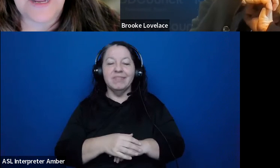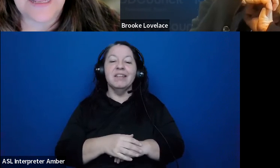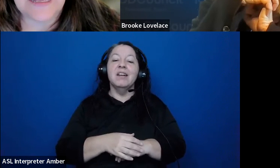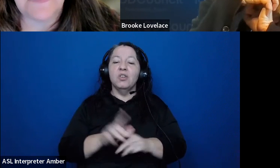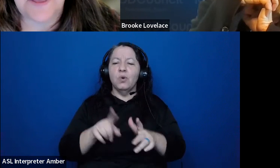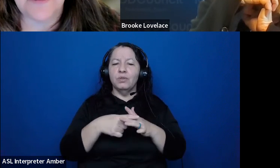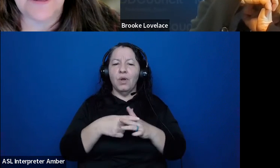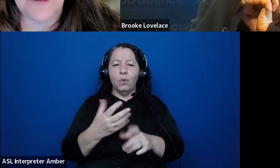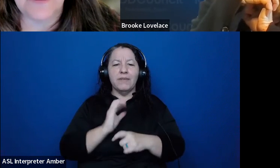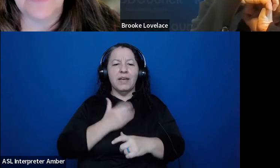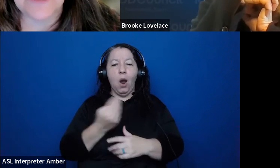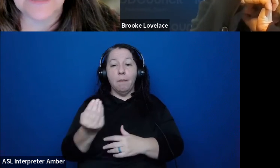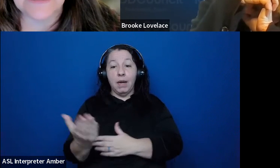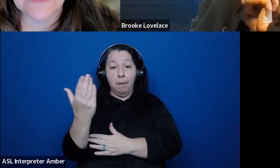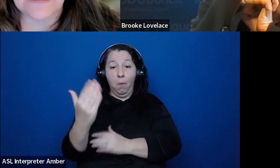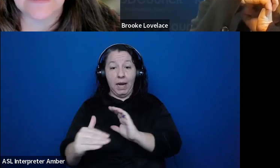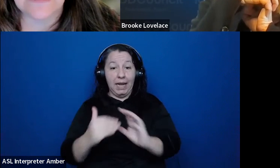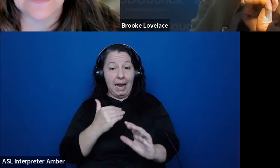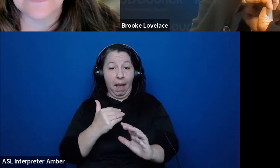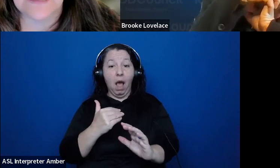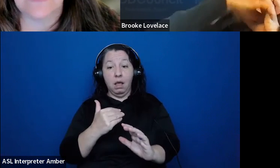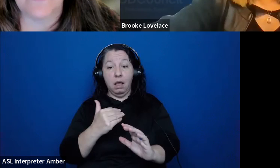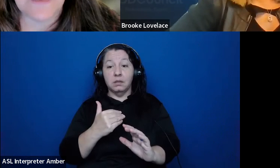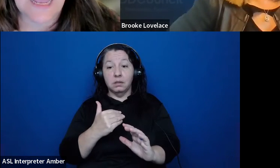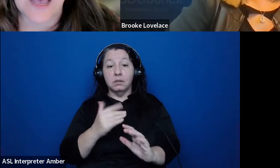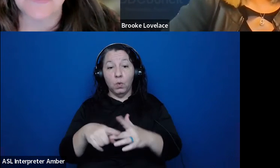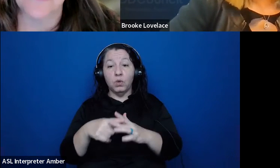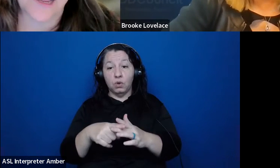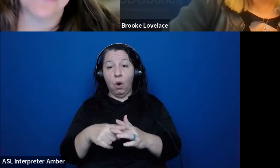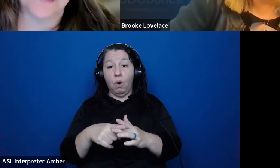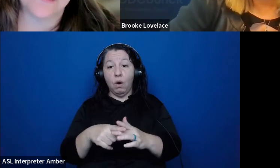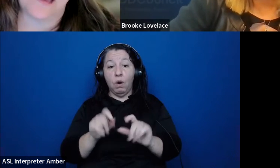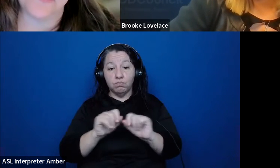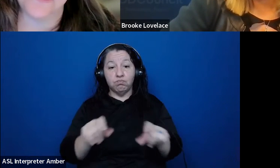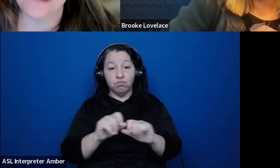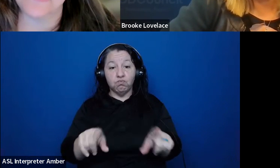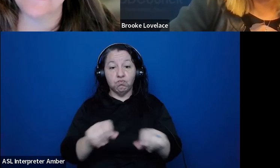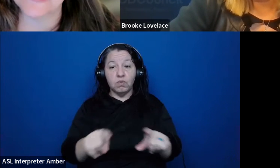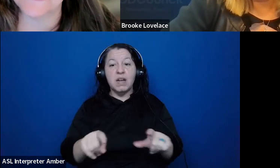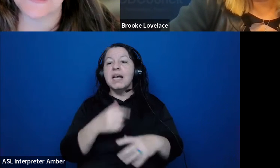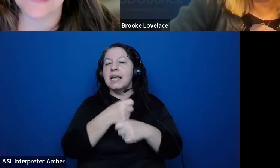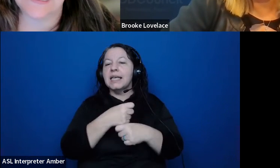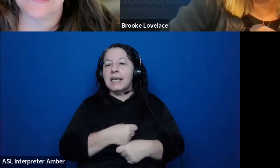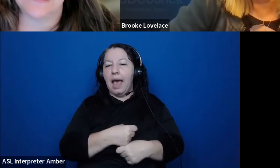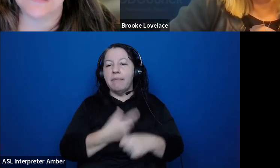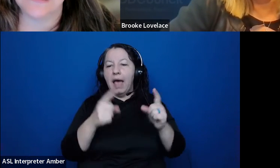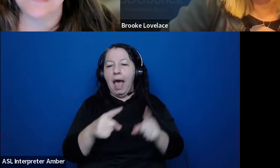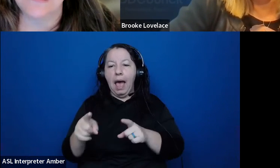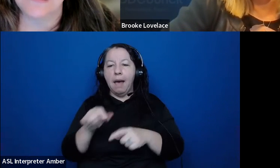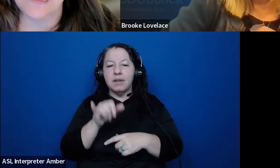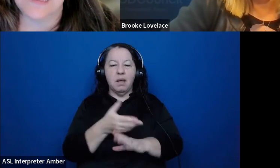Monday morning email, which is this kind of a recap of what happened at the Capitol that previous week,